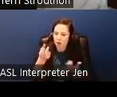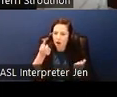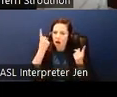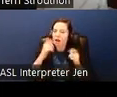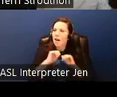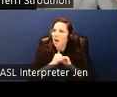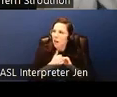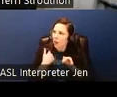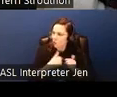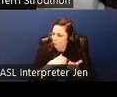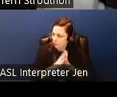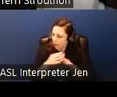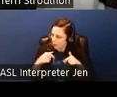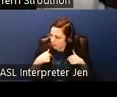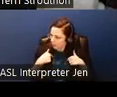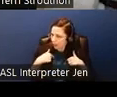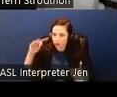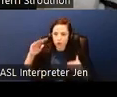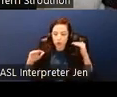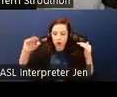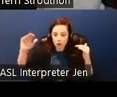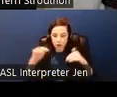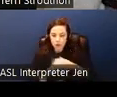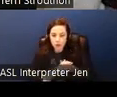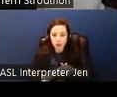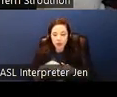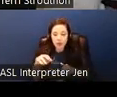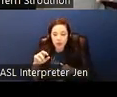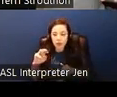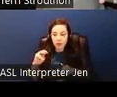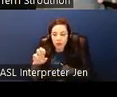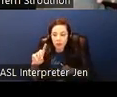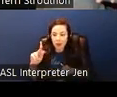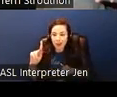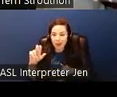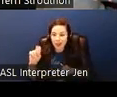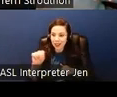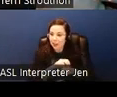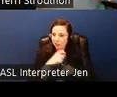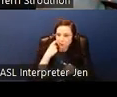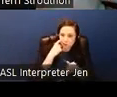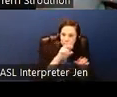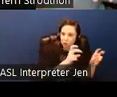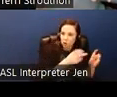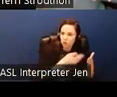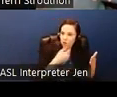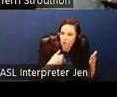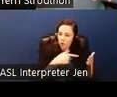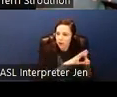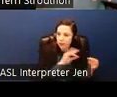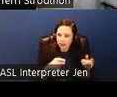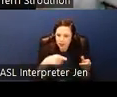are. As Resma Mencken said, that these traits inside of us, decontextualized from the trauma that